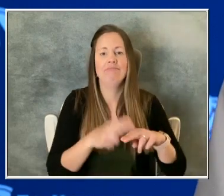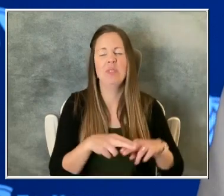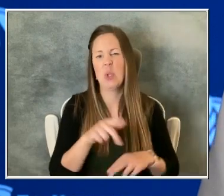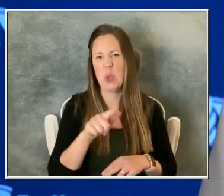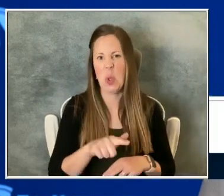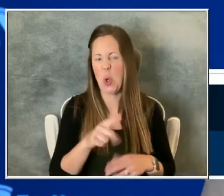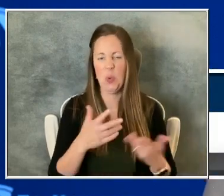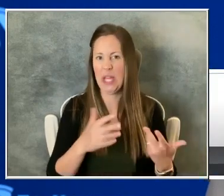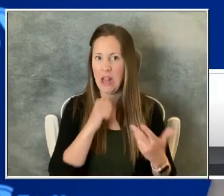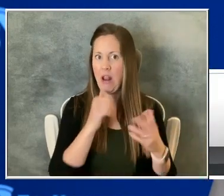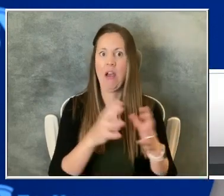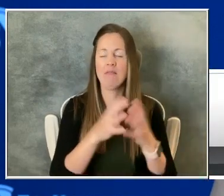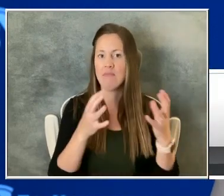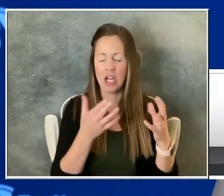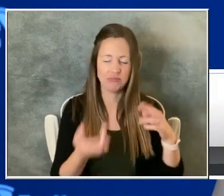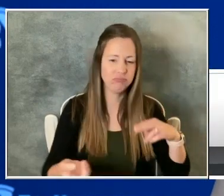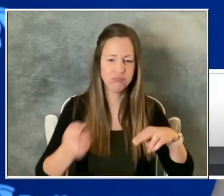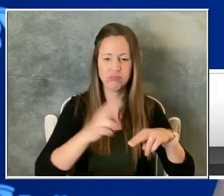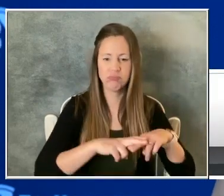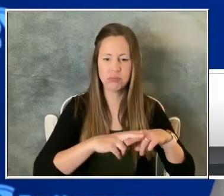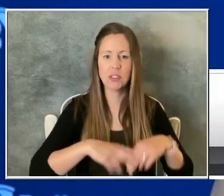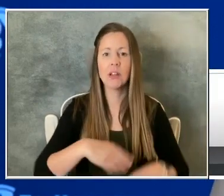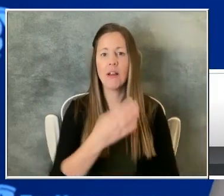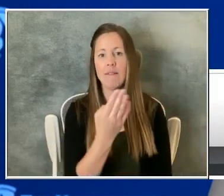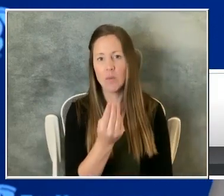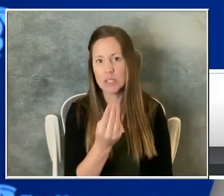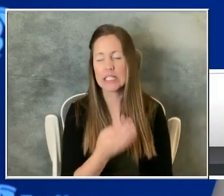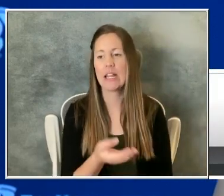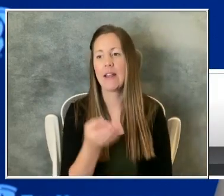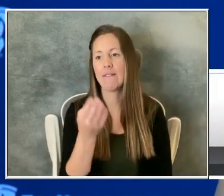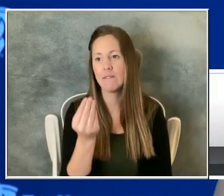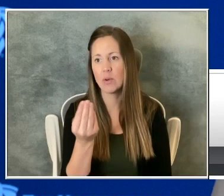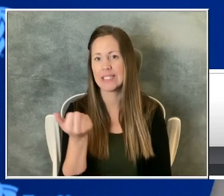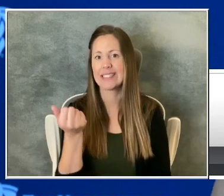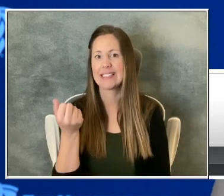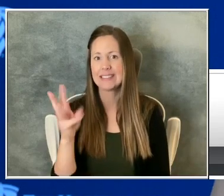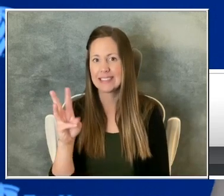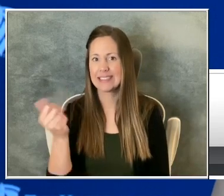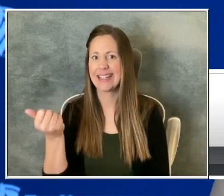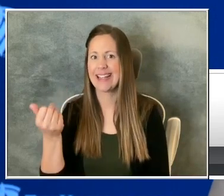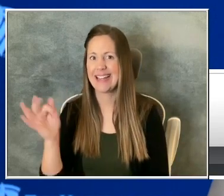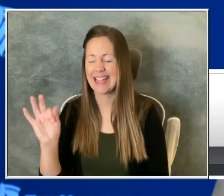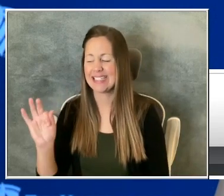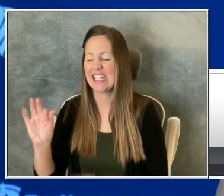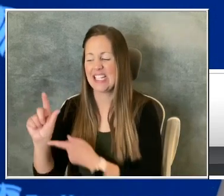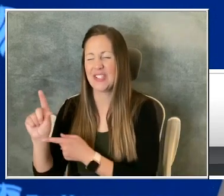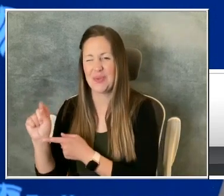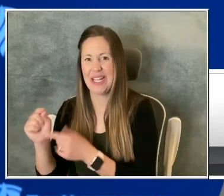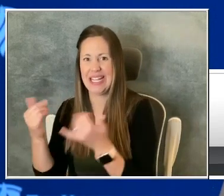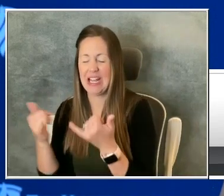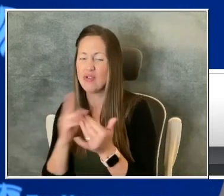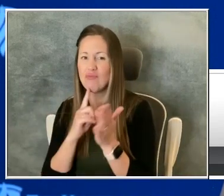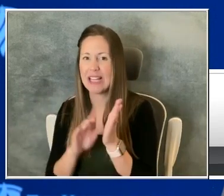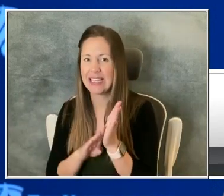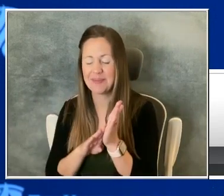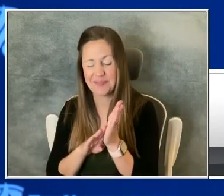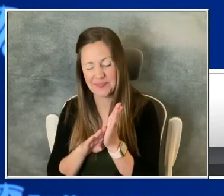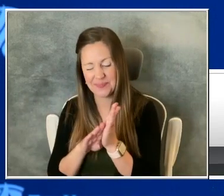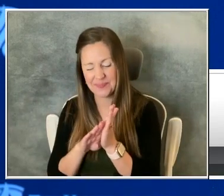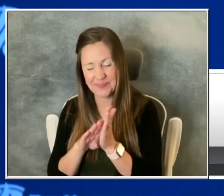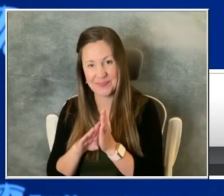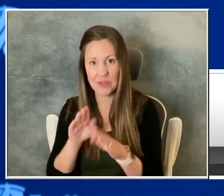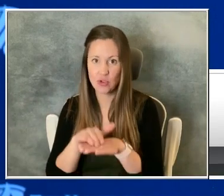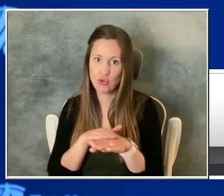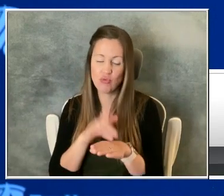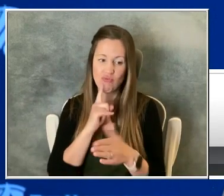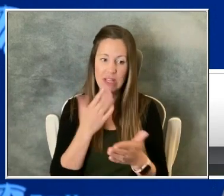So we went from 14, 16, 19, and I think 20 this week. So very slow. So that is overall a good thing. We know the virus is